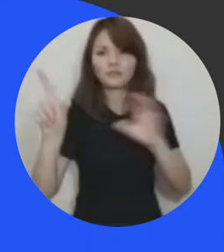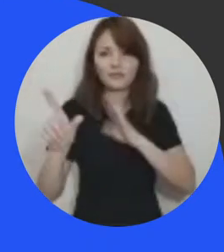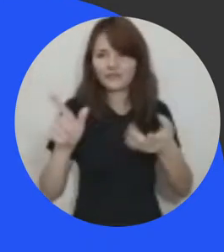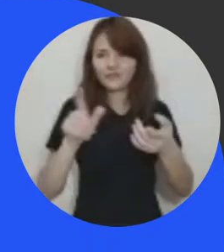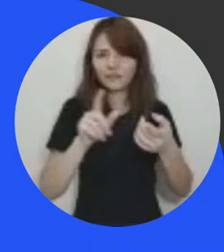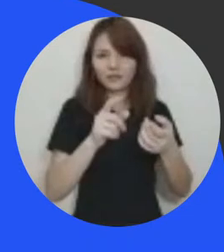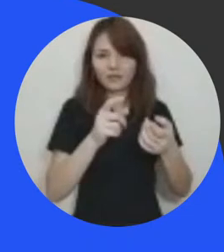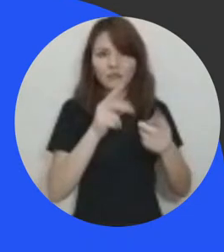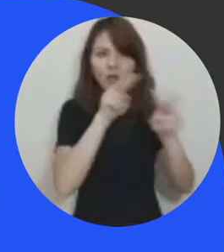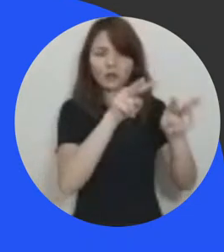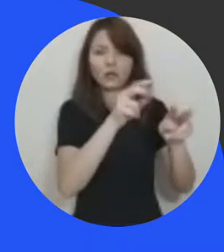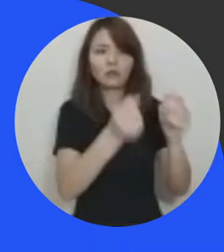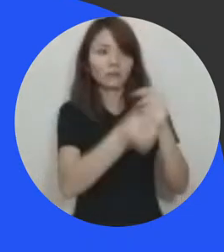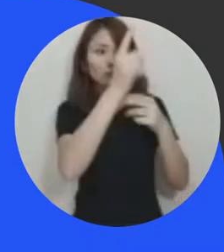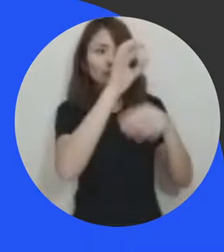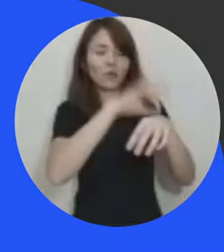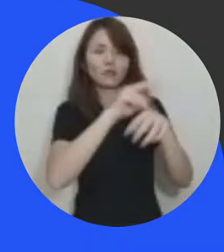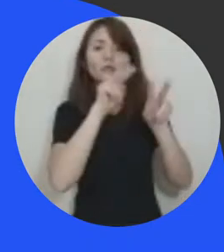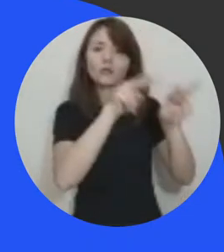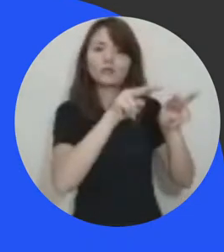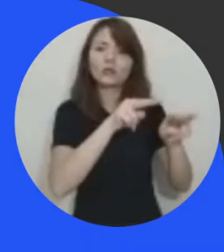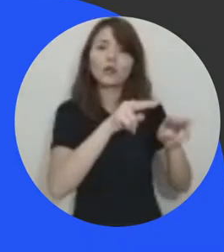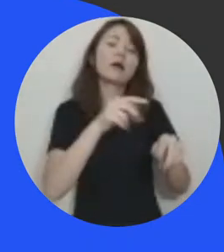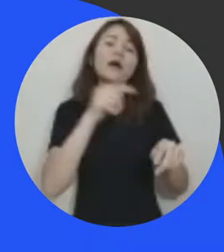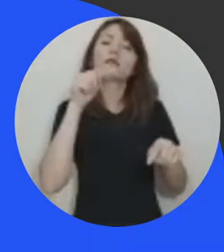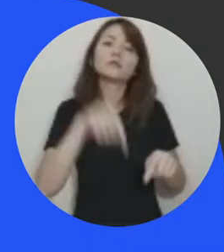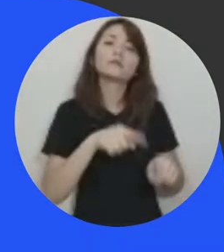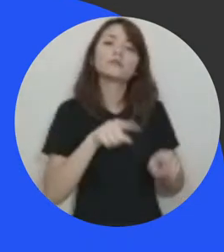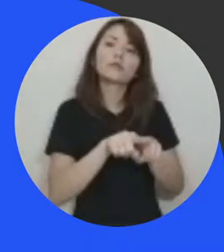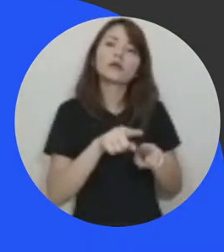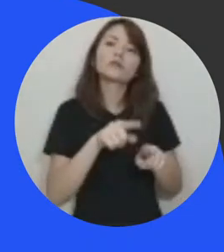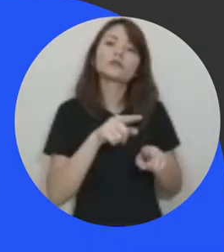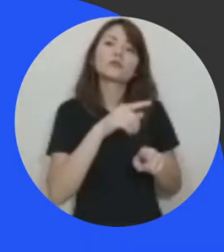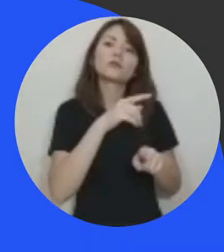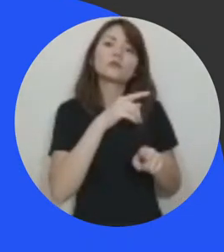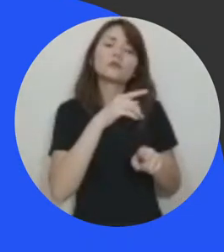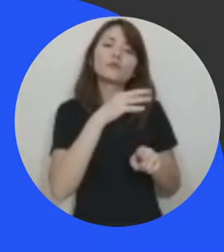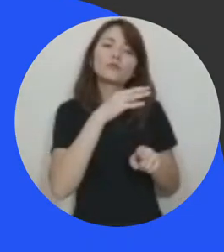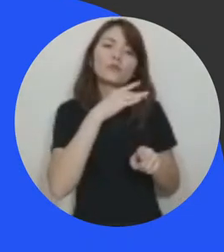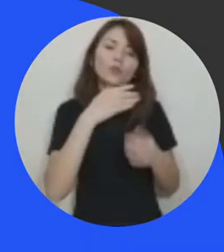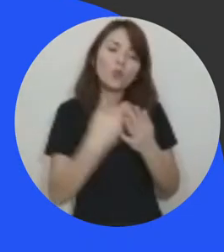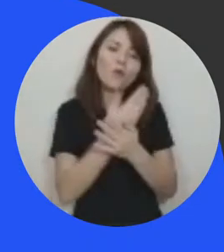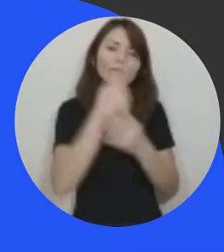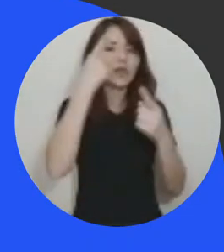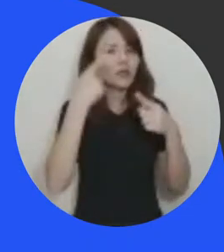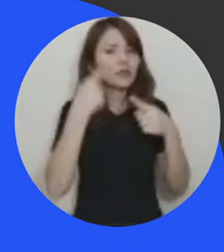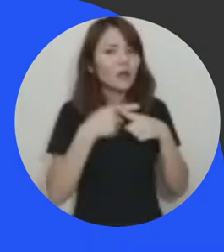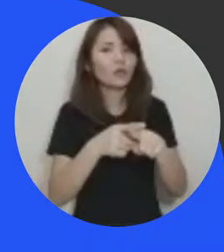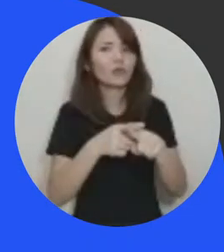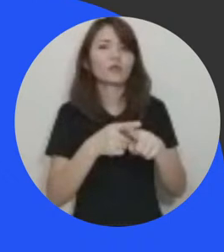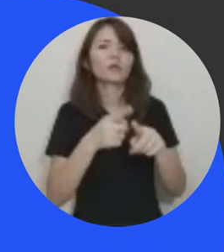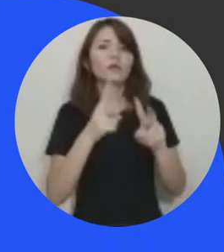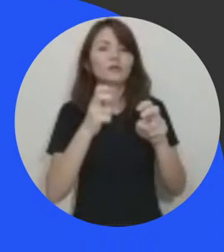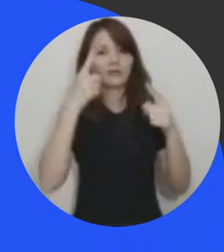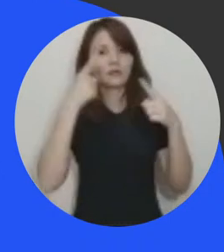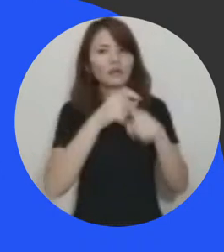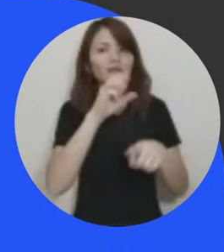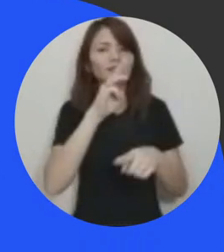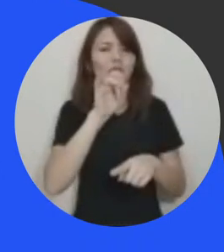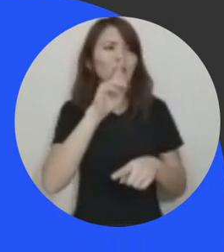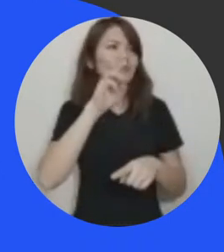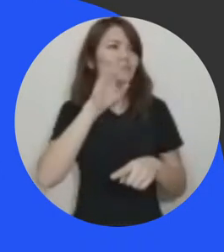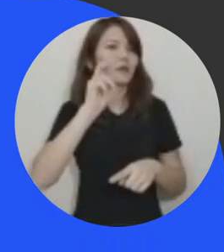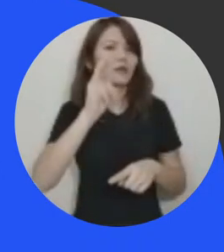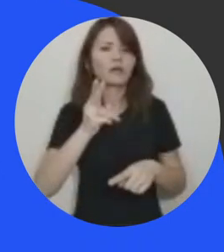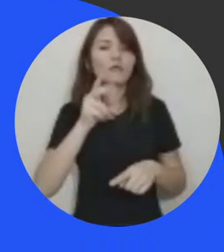new pieces of technology like the nanopore instrument, which is real Star Trek technology. And at the end of that,